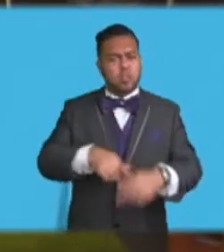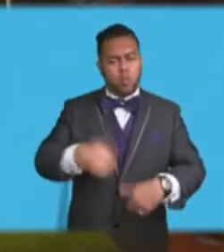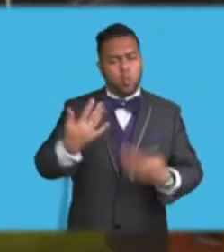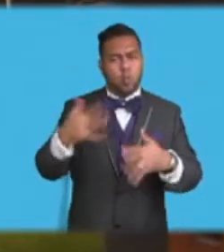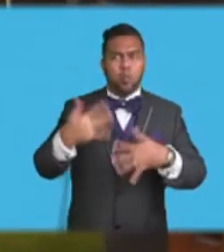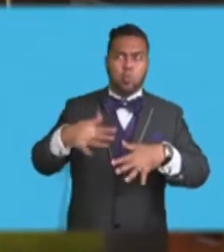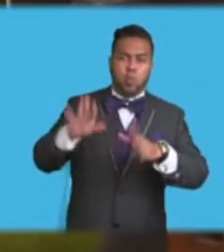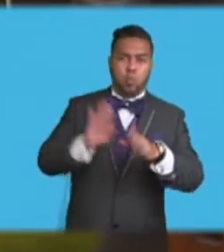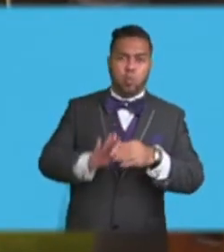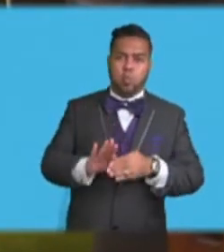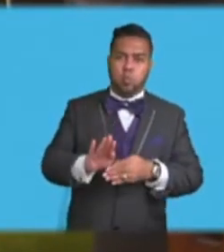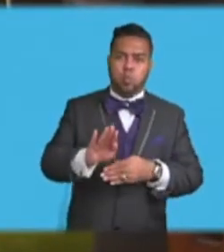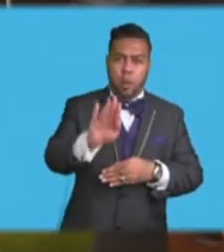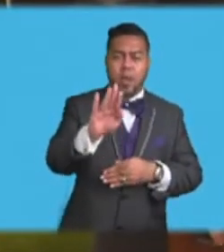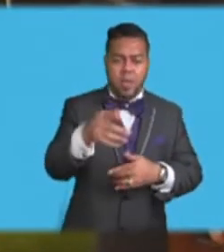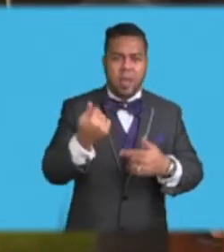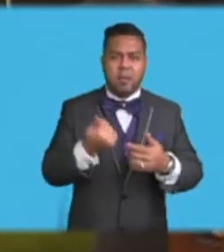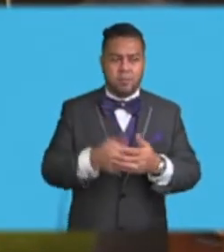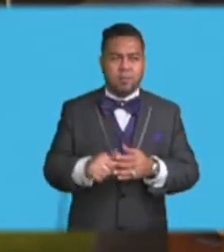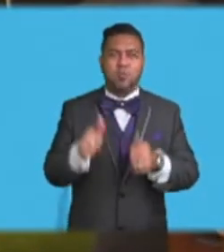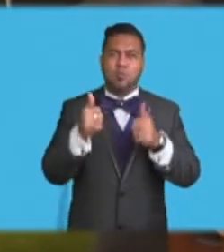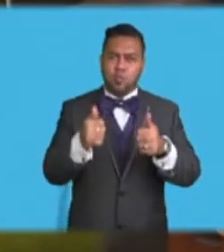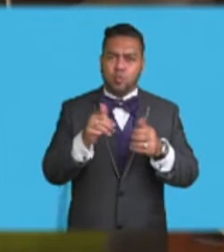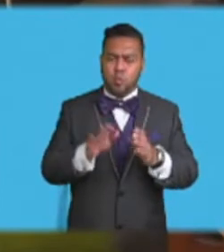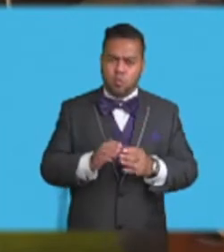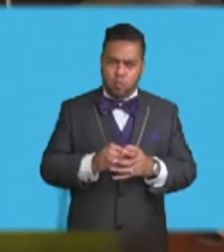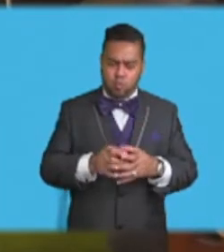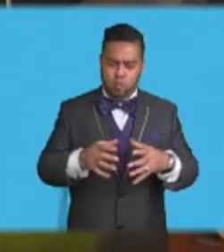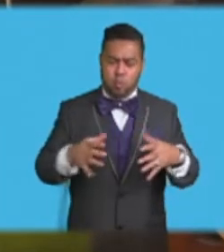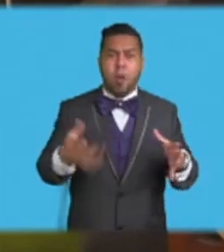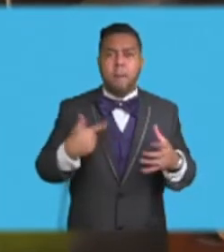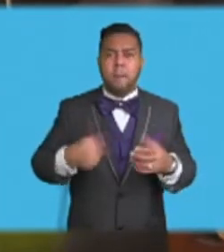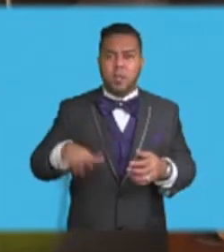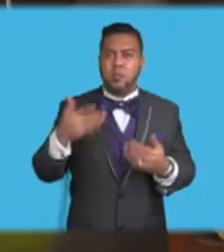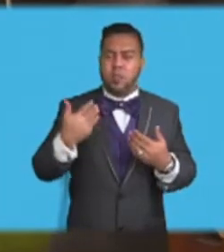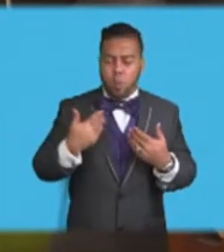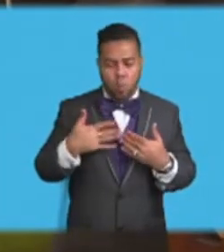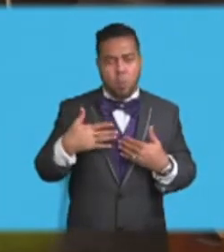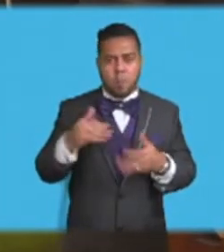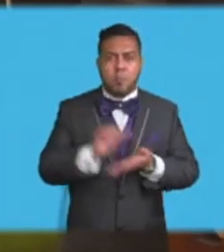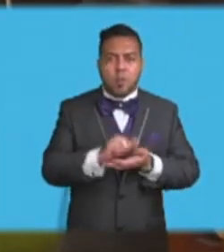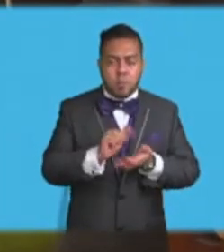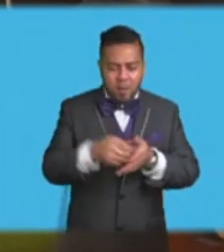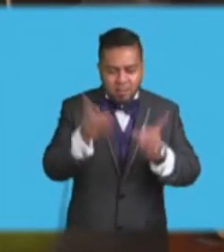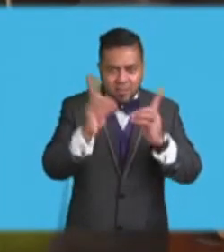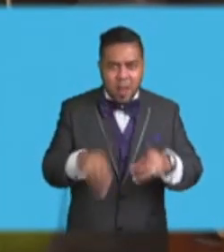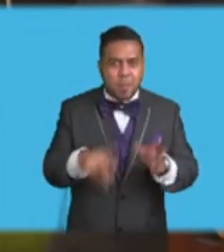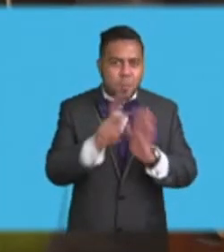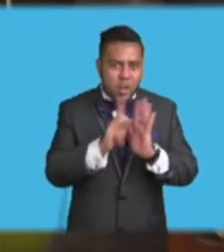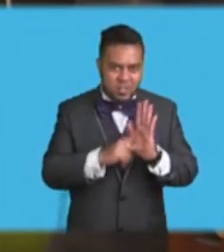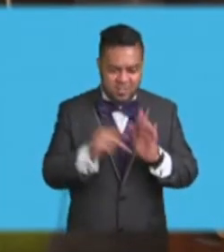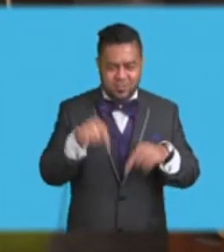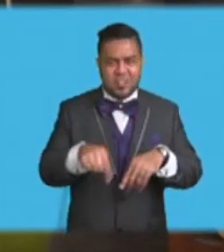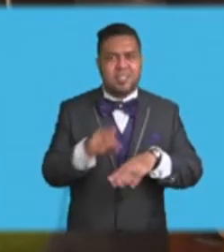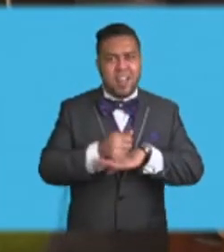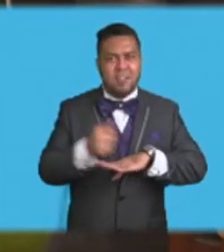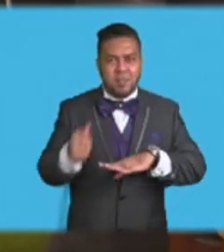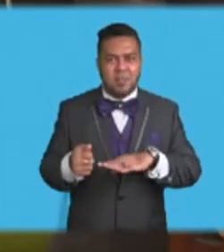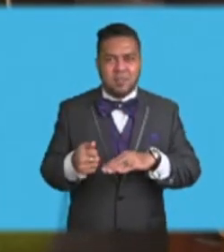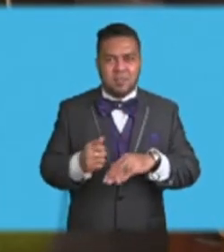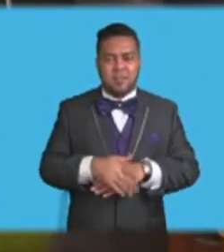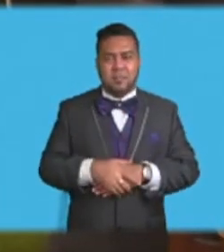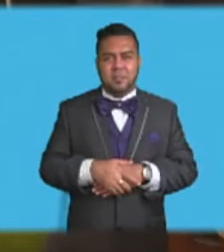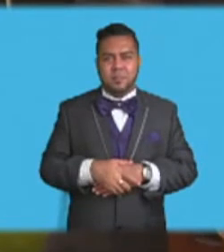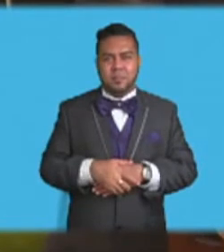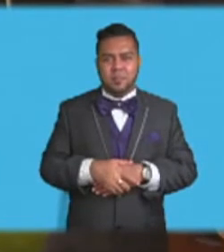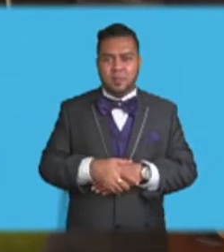and is on a sustainable path for steady growth thanks to the well-designed pro-growth policies of government. Naturally, this has led to the expansion of the Fiji's